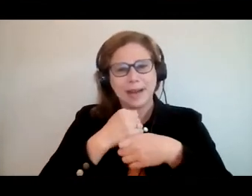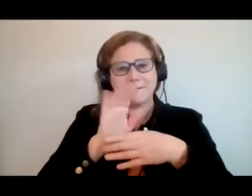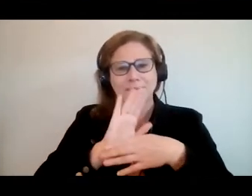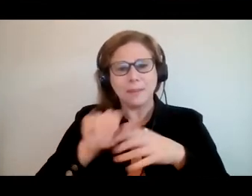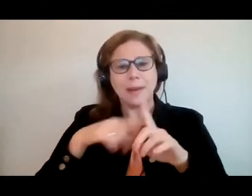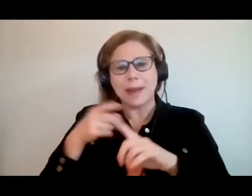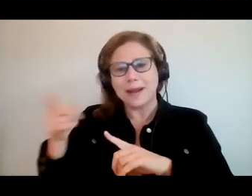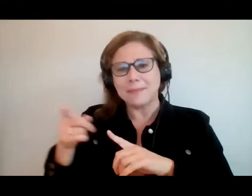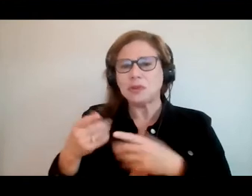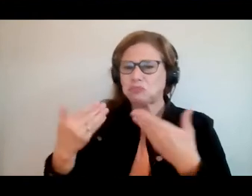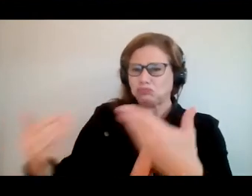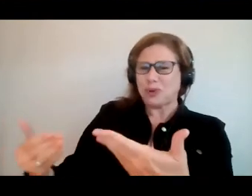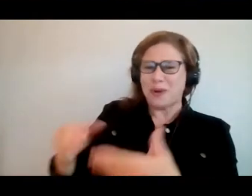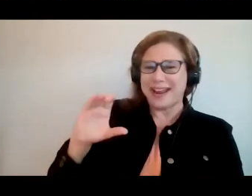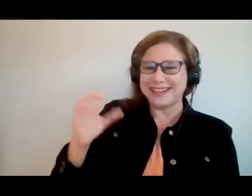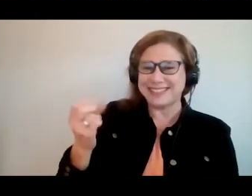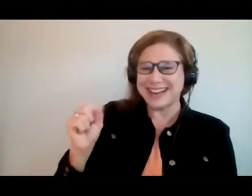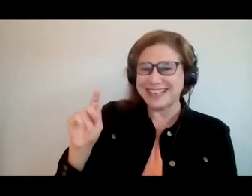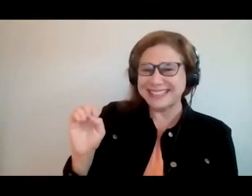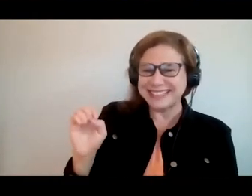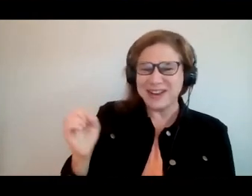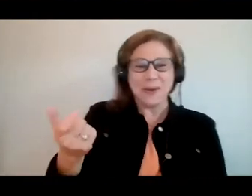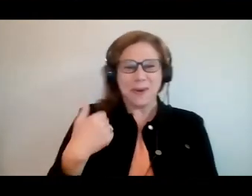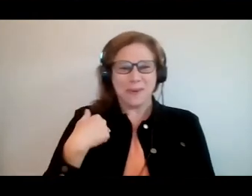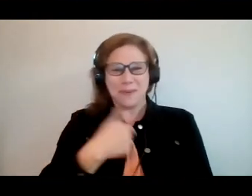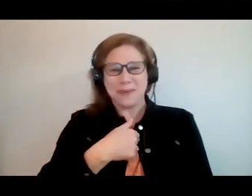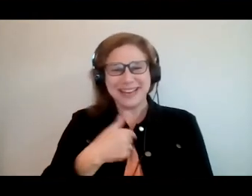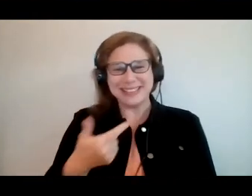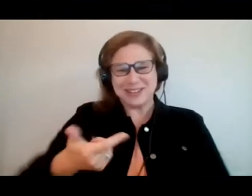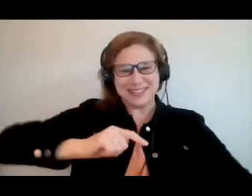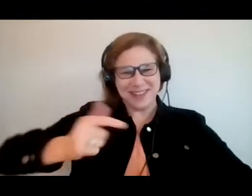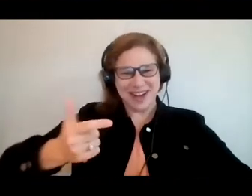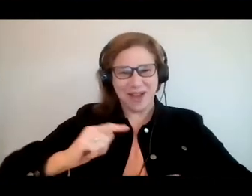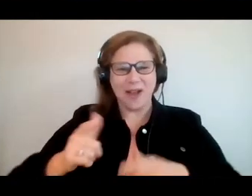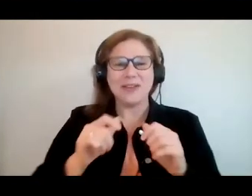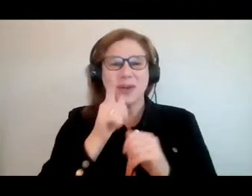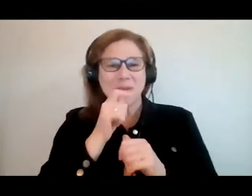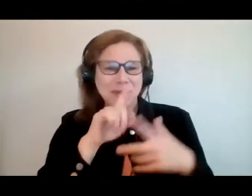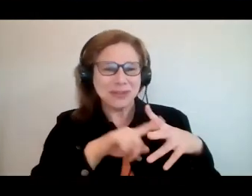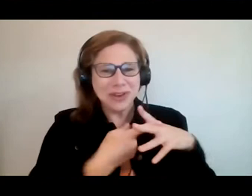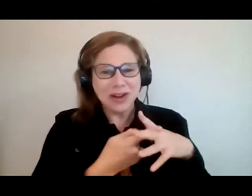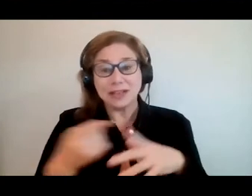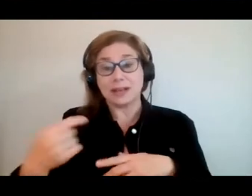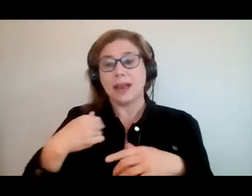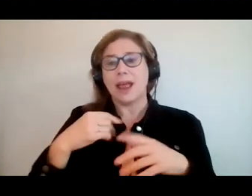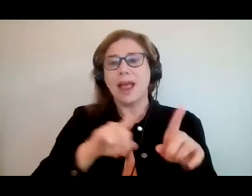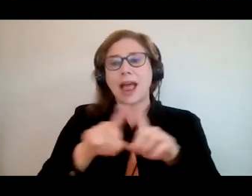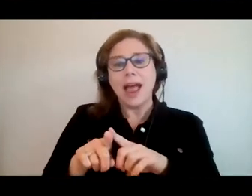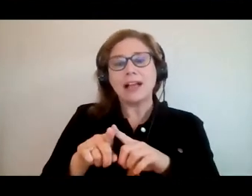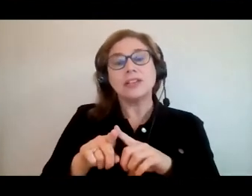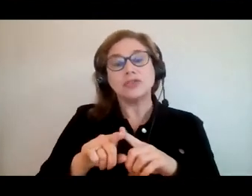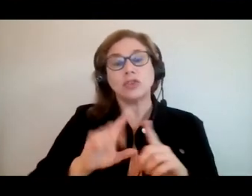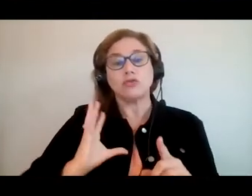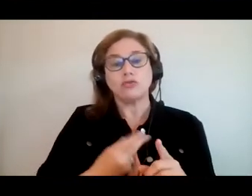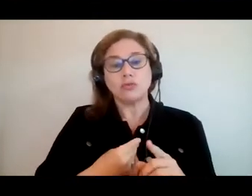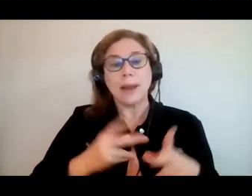You go, Chase. Okay. We always just trade off on who starts these things. You know, as a trans person interested in trans history, I